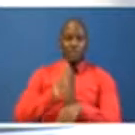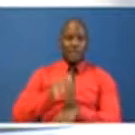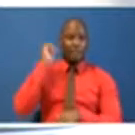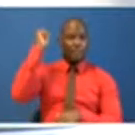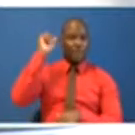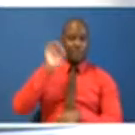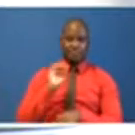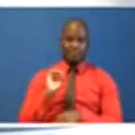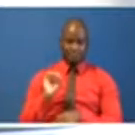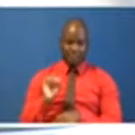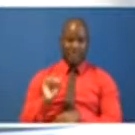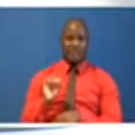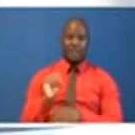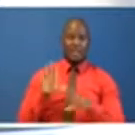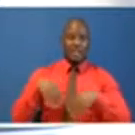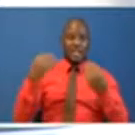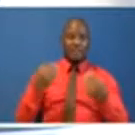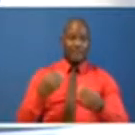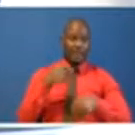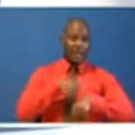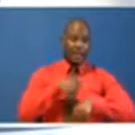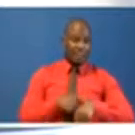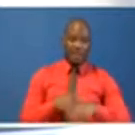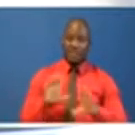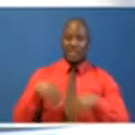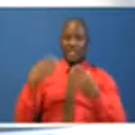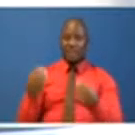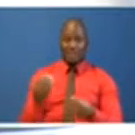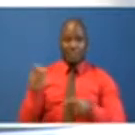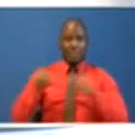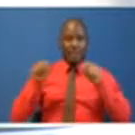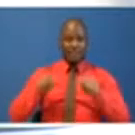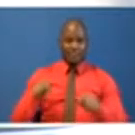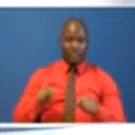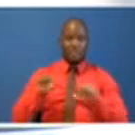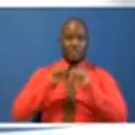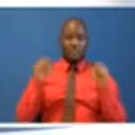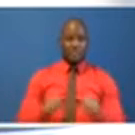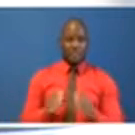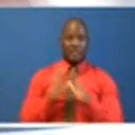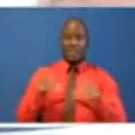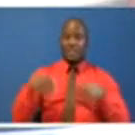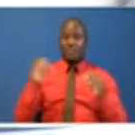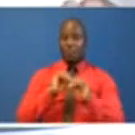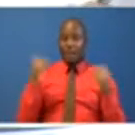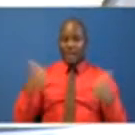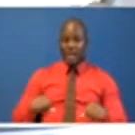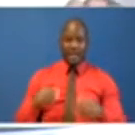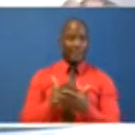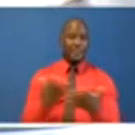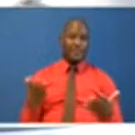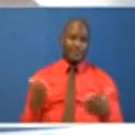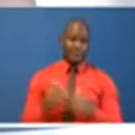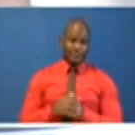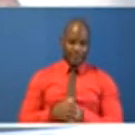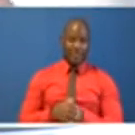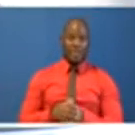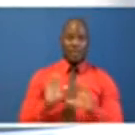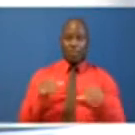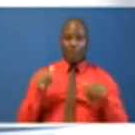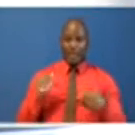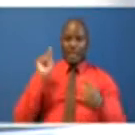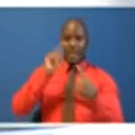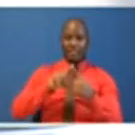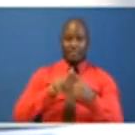politics they don't give you your time they don't give you a management information system they don't give you anything so they wait